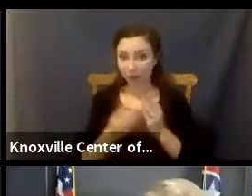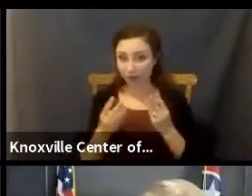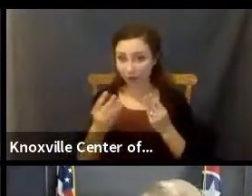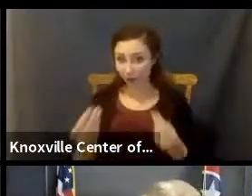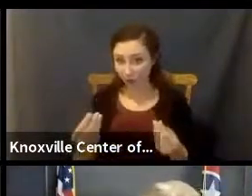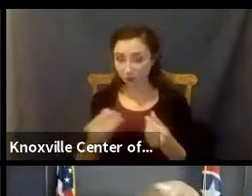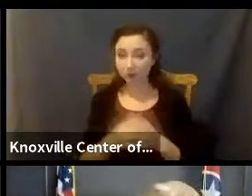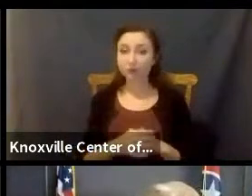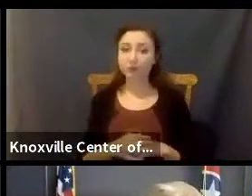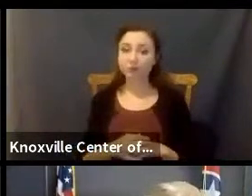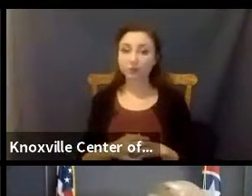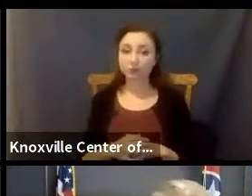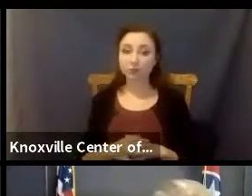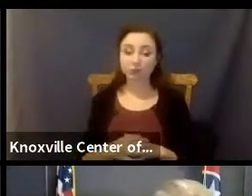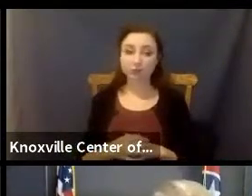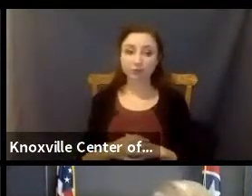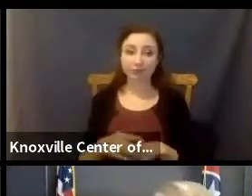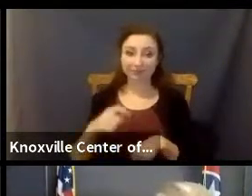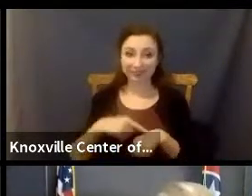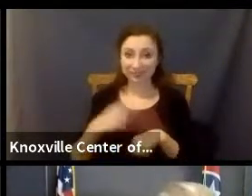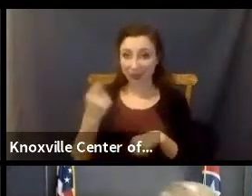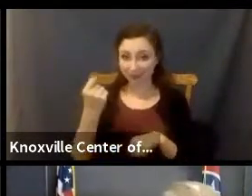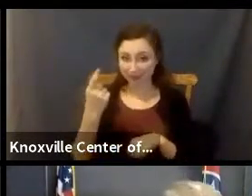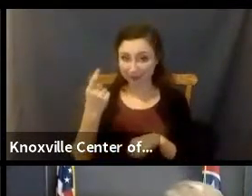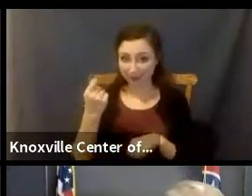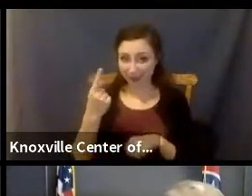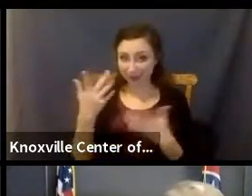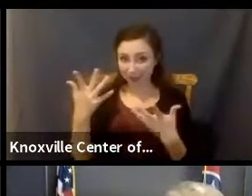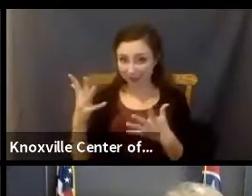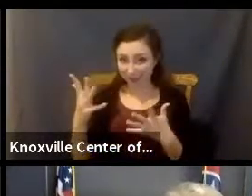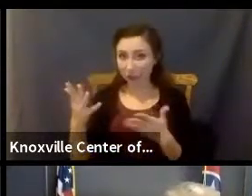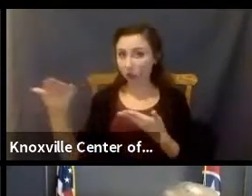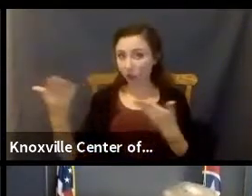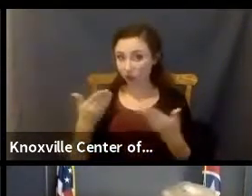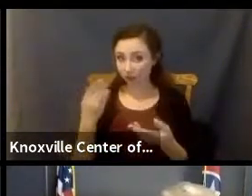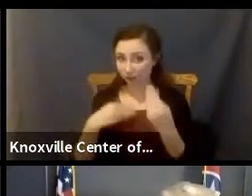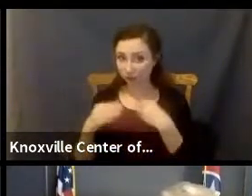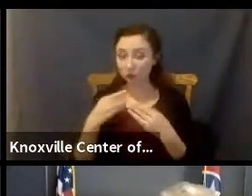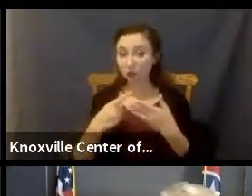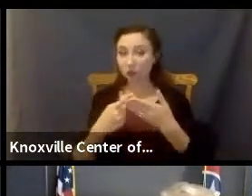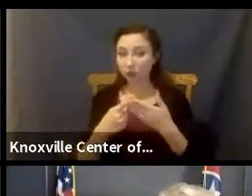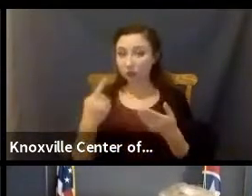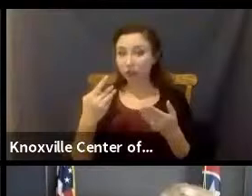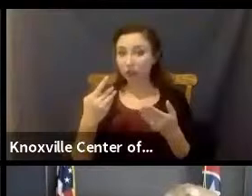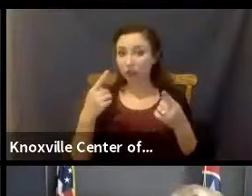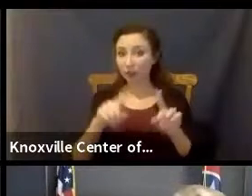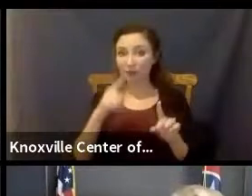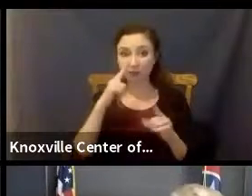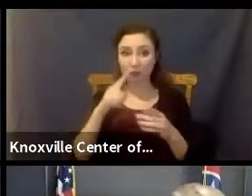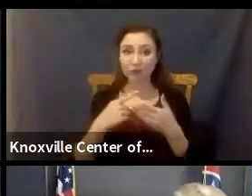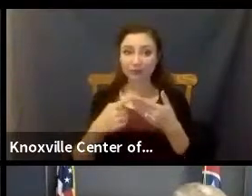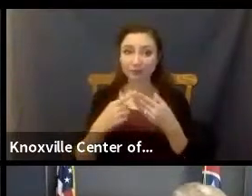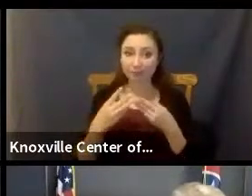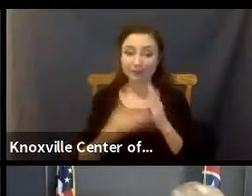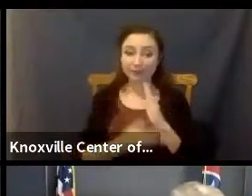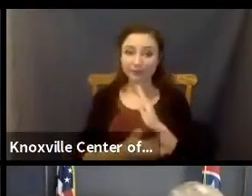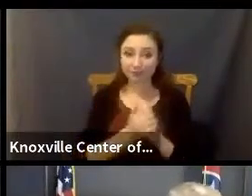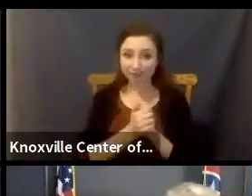resolution at 11 o'clock, and discussions open on the amended